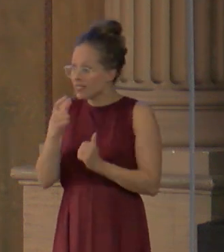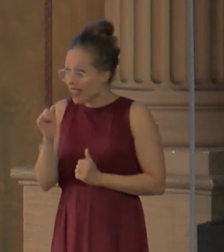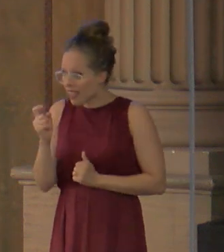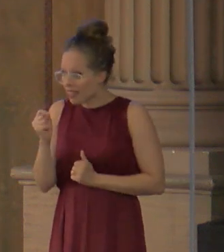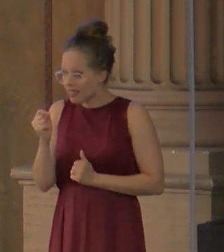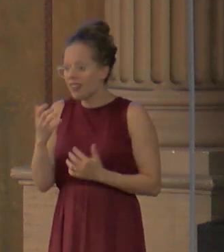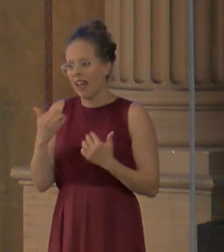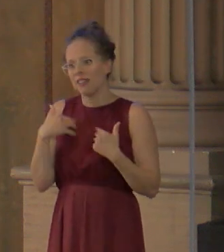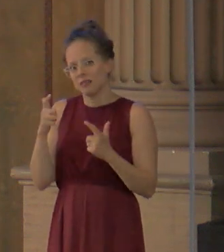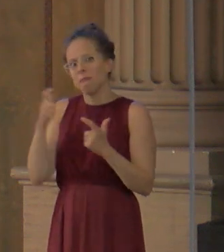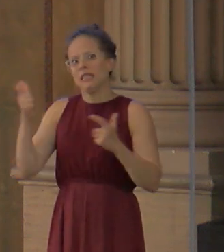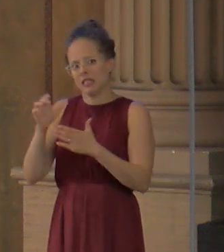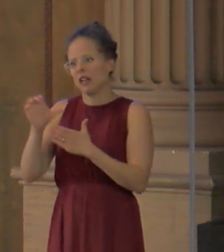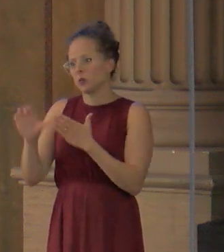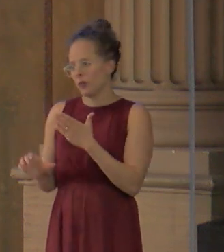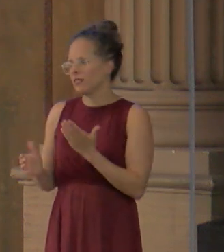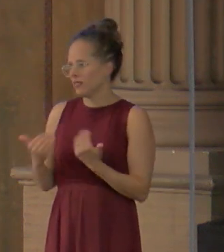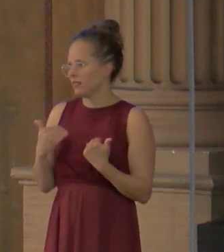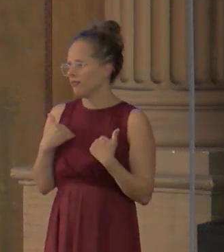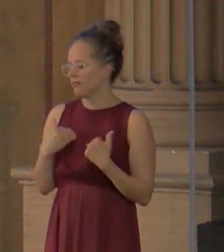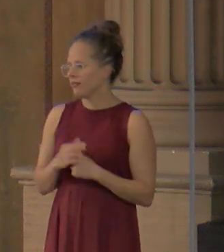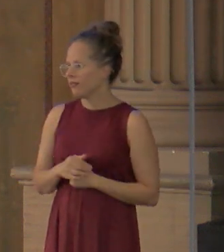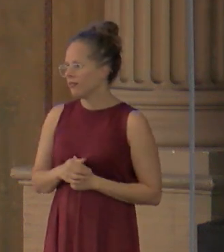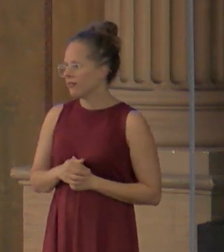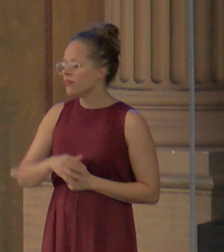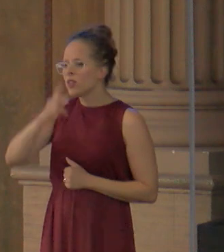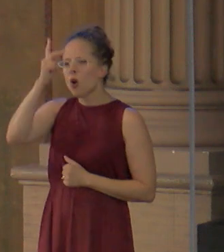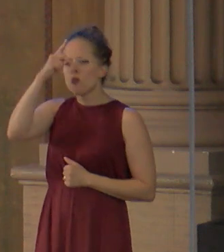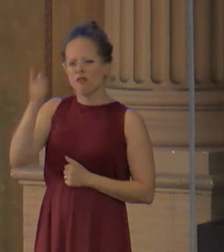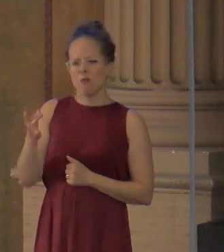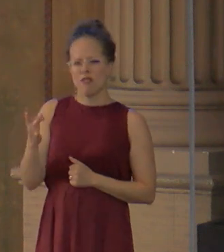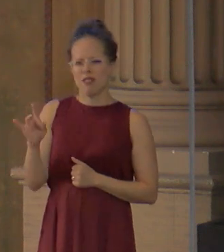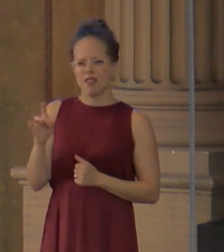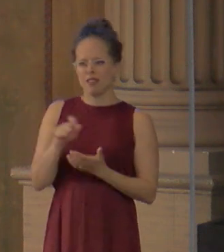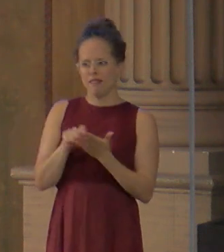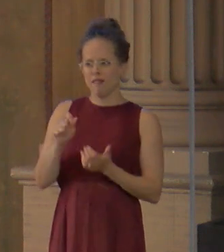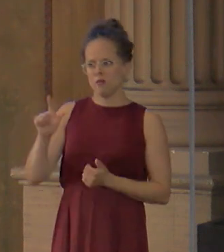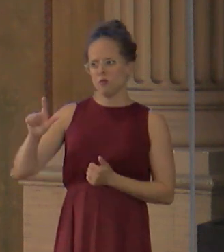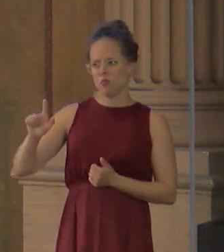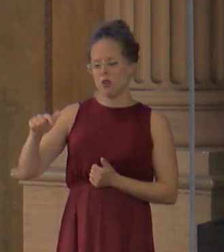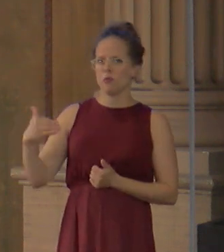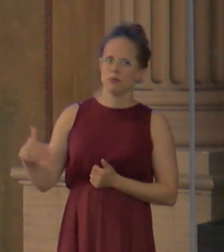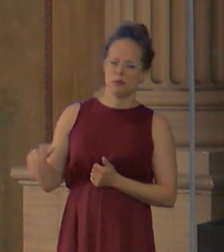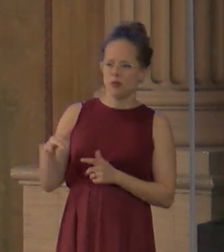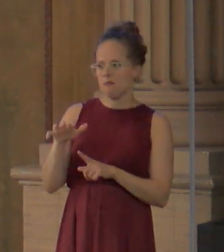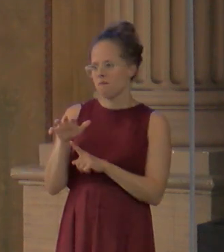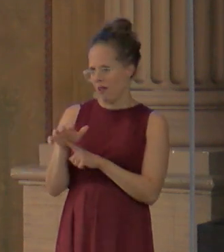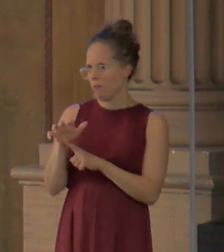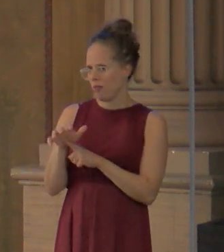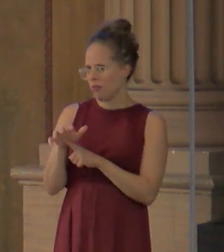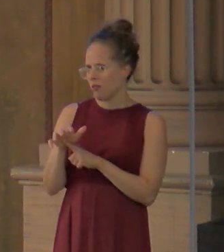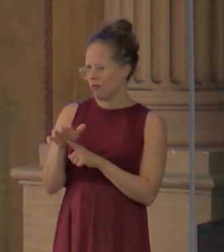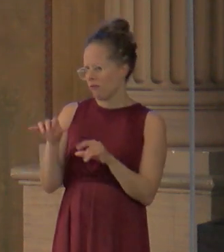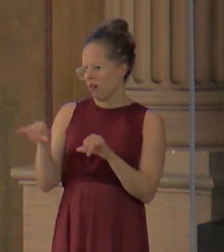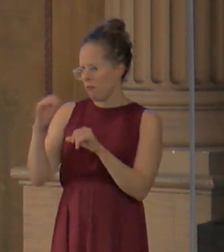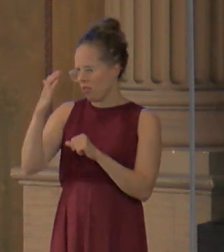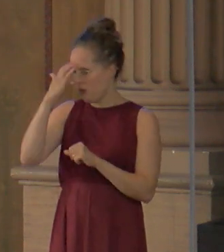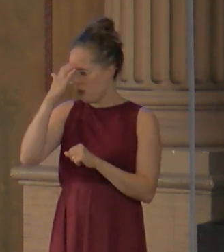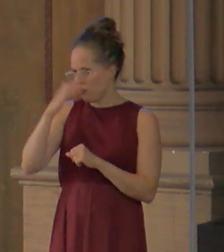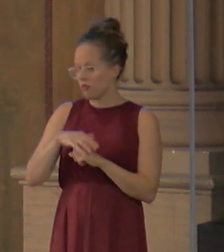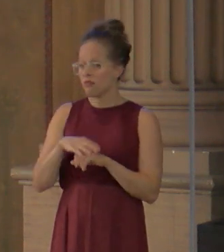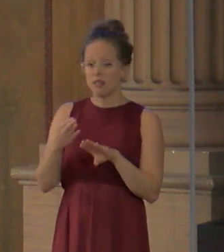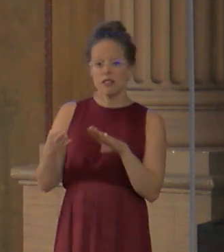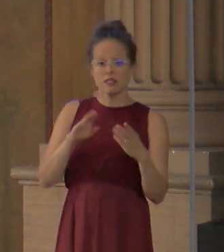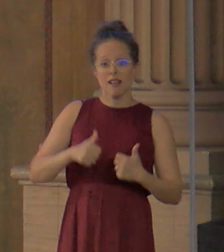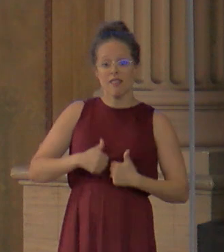consequences. Proverbs 18:21, a very familiar proverb, speaks to this very clearly. Death and life